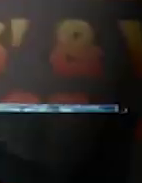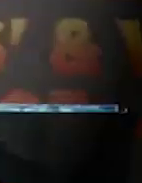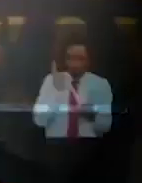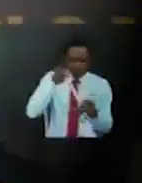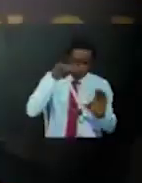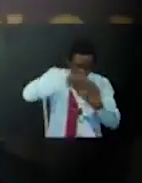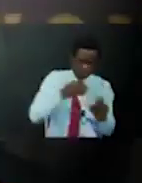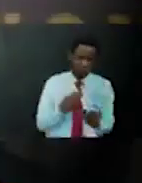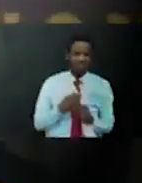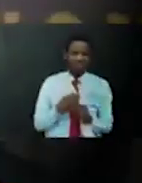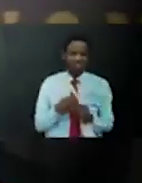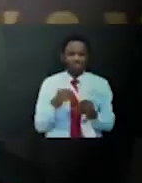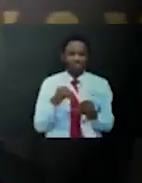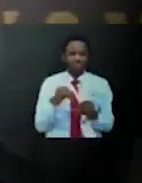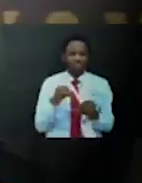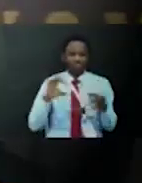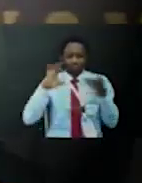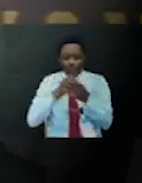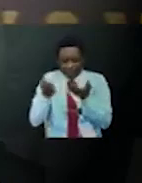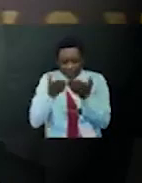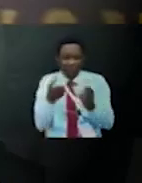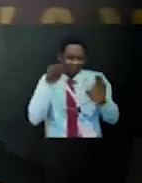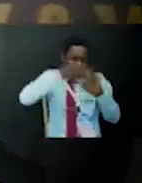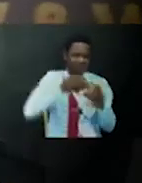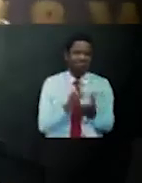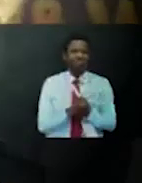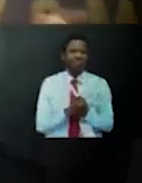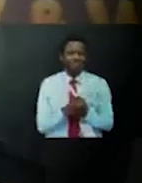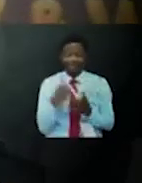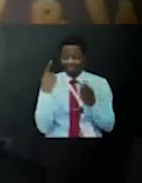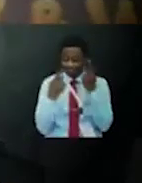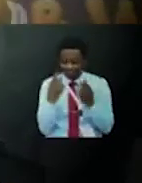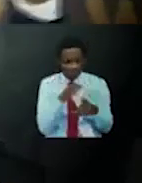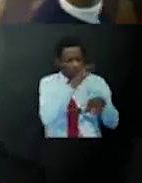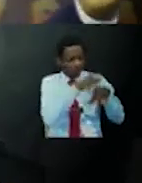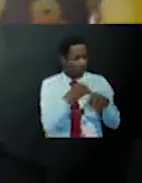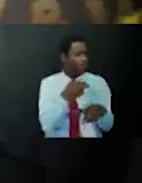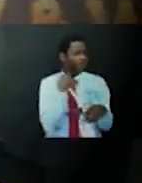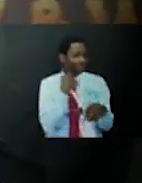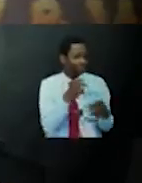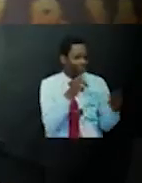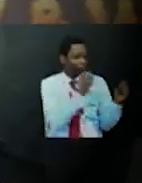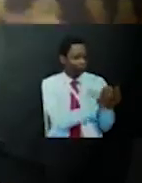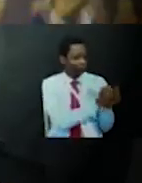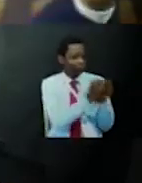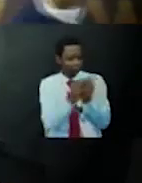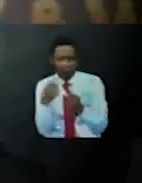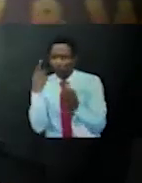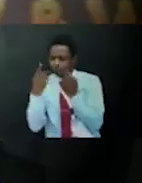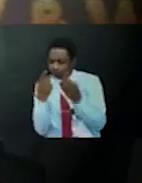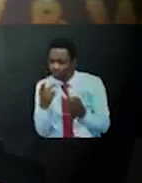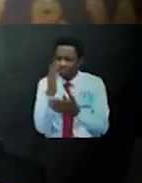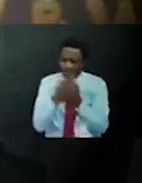there. Then visit him. I'll call the pastor and then I'll go with him to visit his key people. Visit